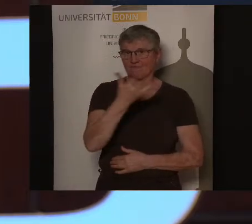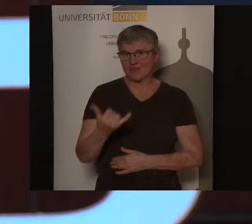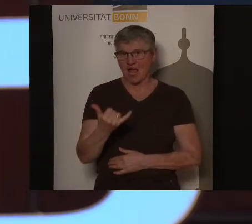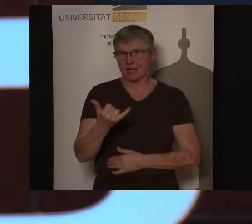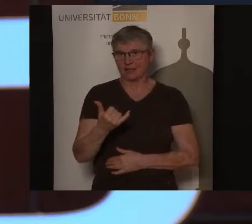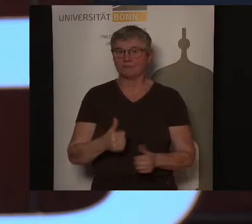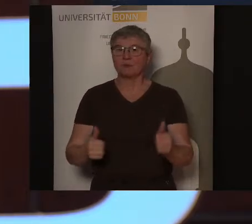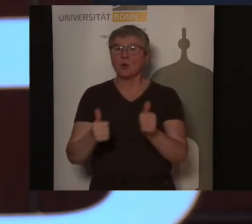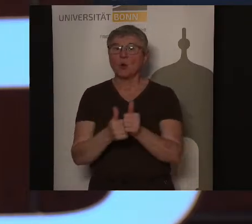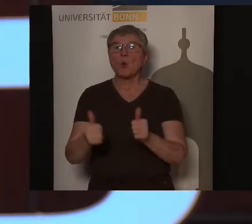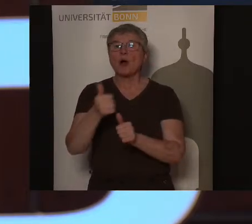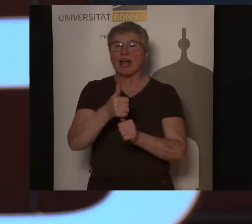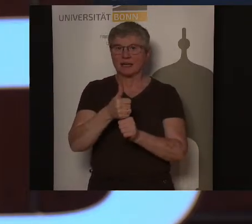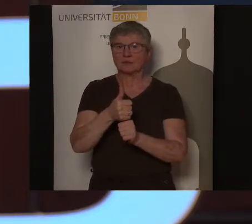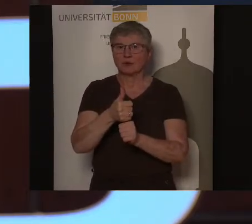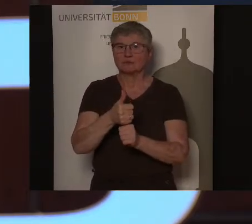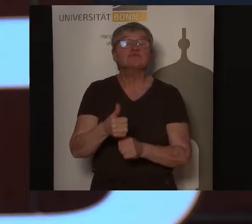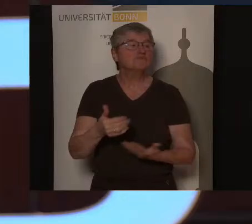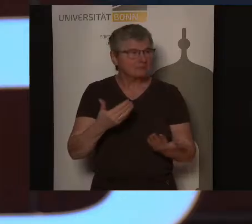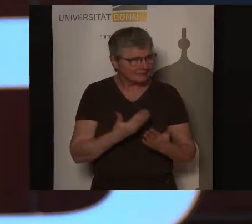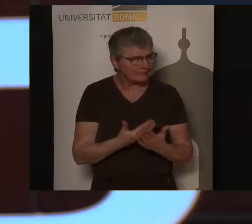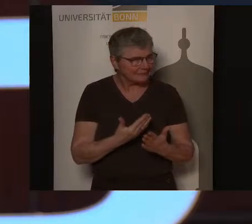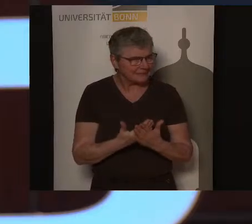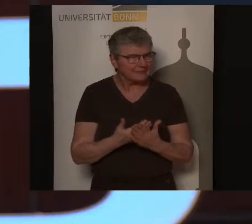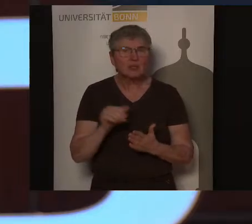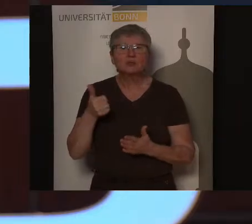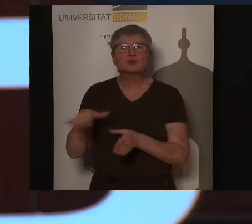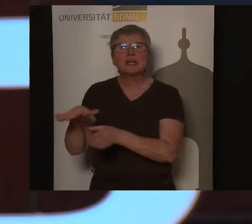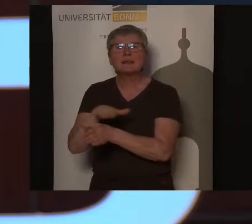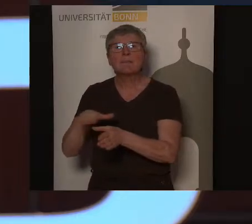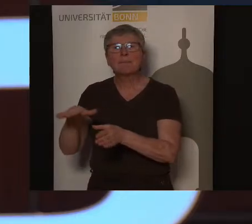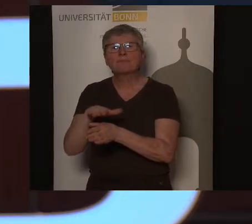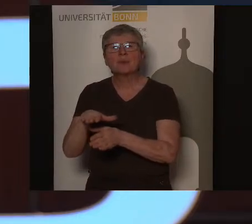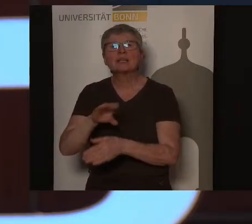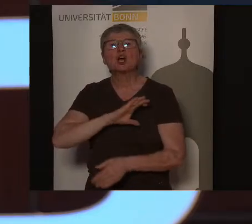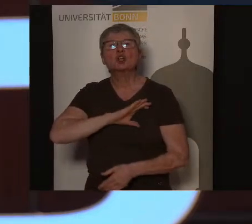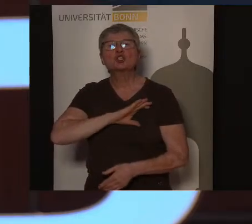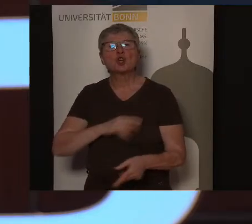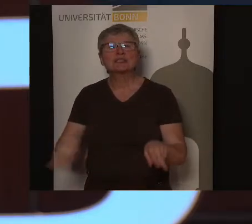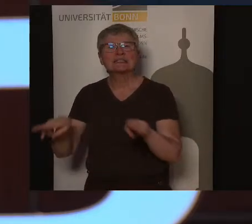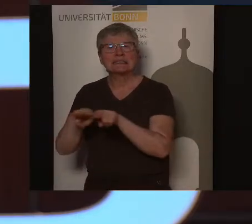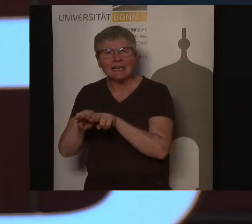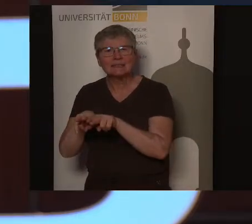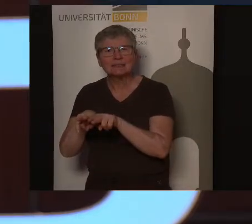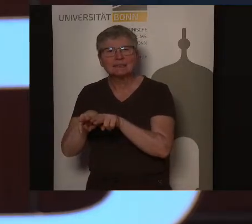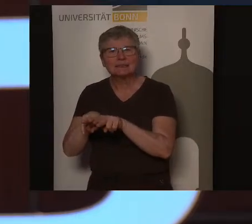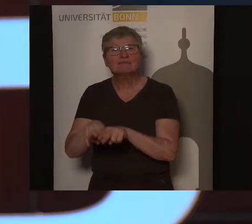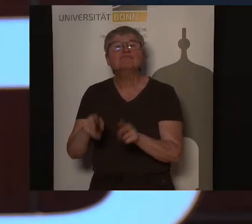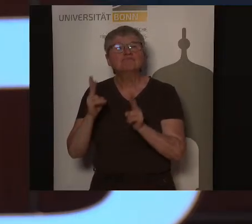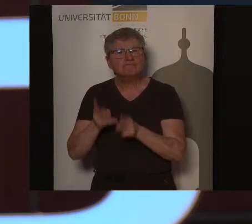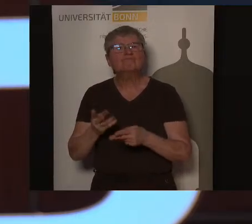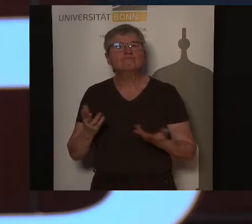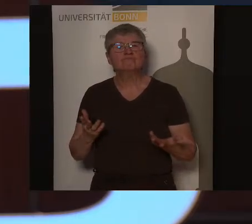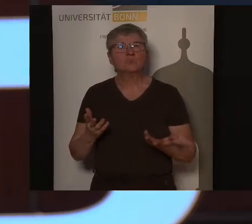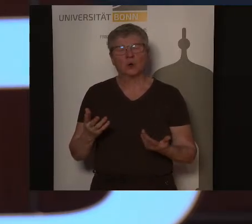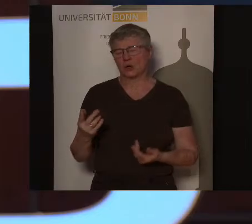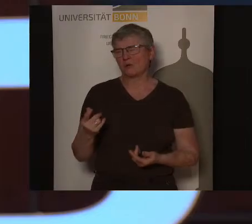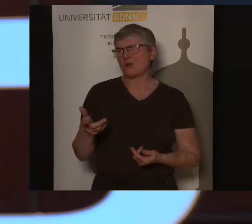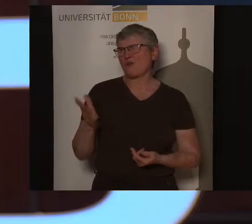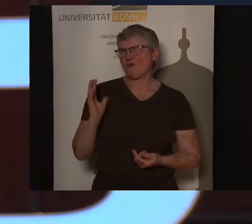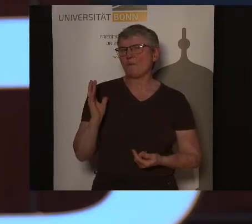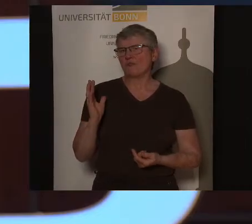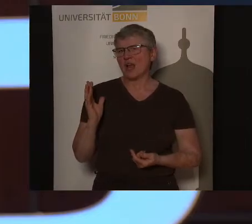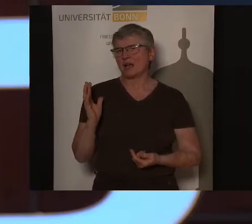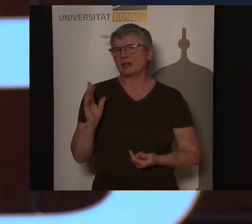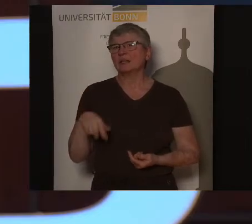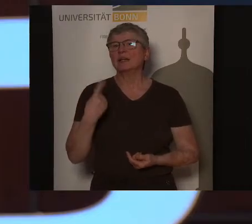financial agreements. But I've been vice rector for equal opportunity. I was vice rector